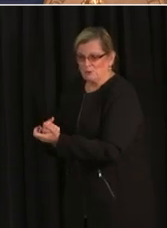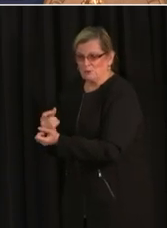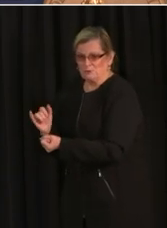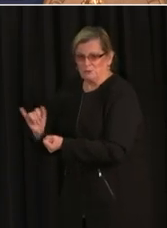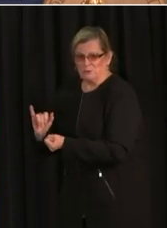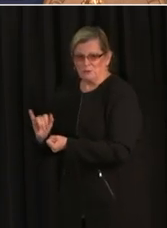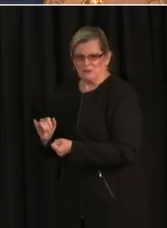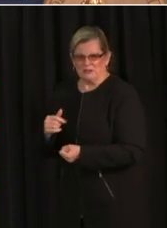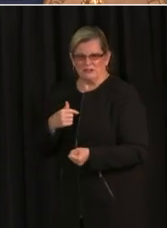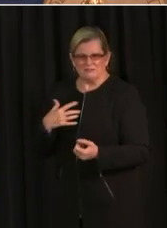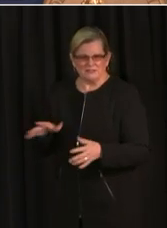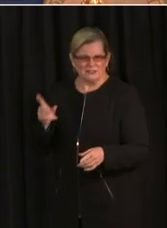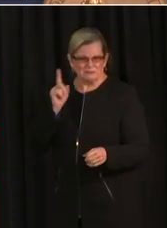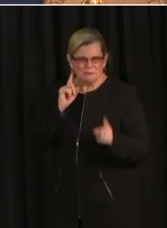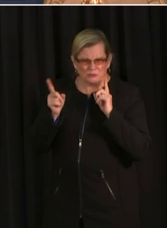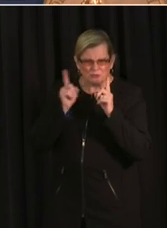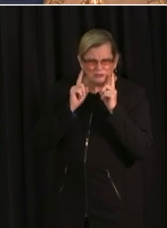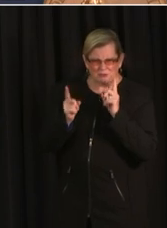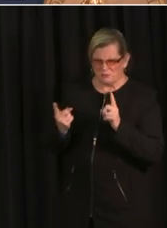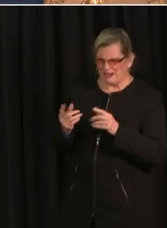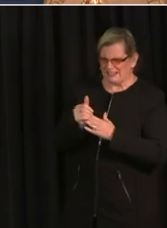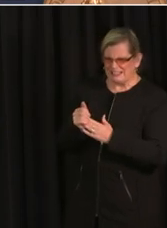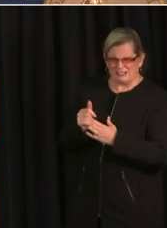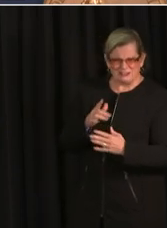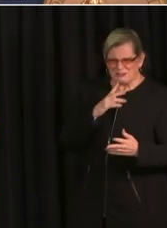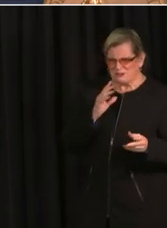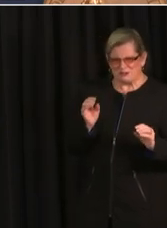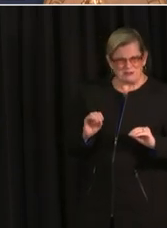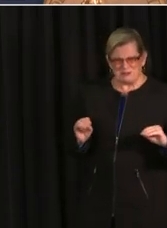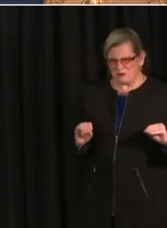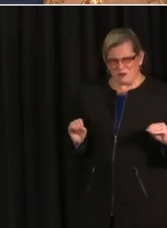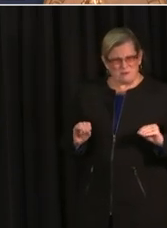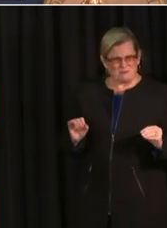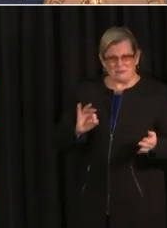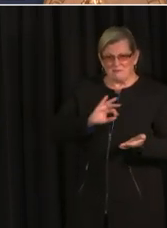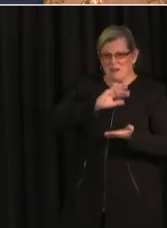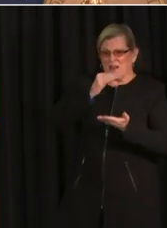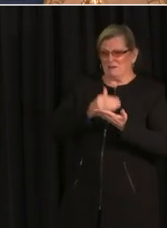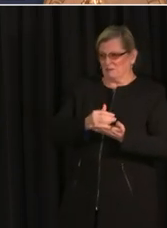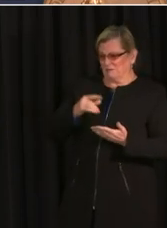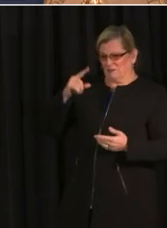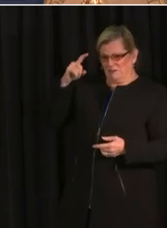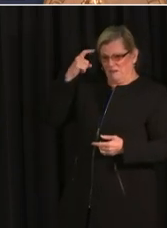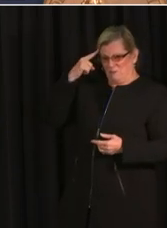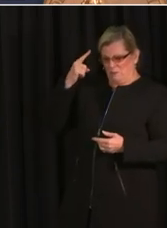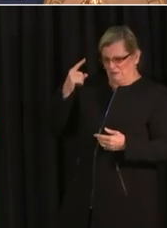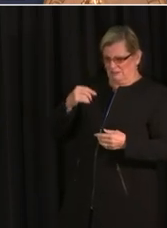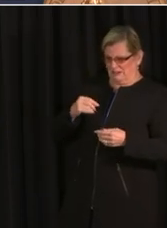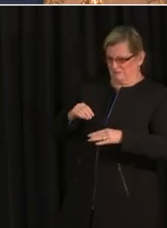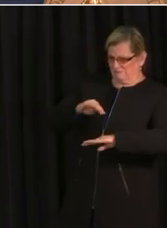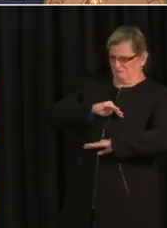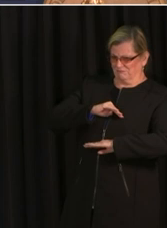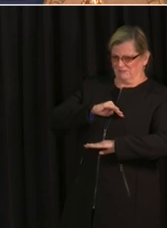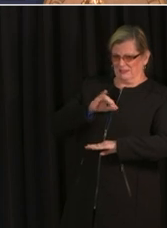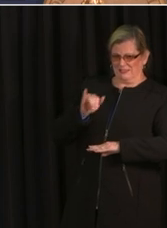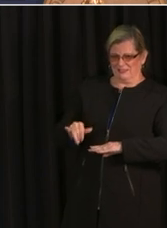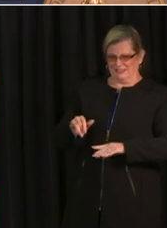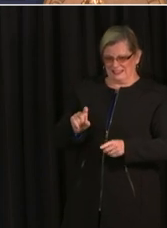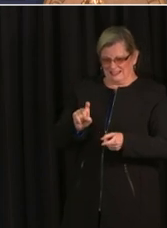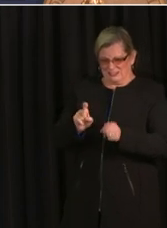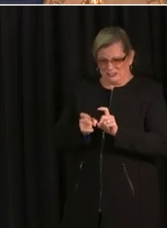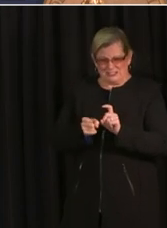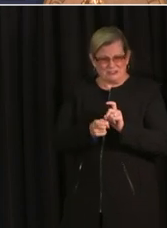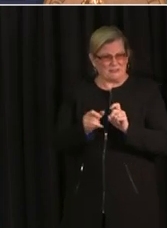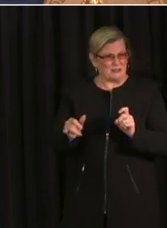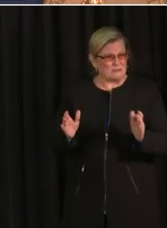leader say that there's not any amount of government relief in the world that is going to change